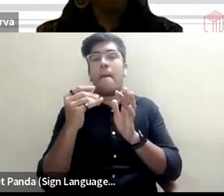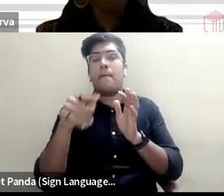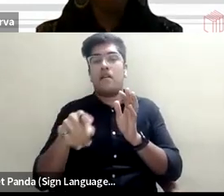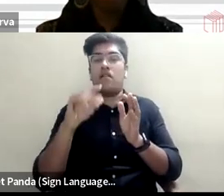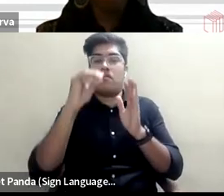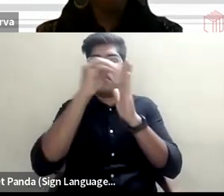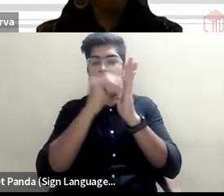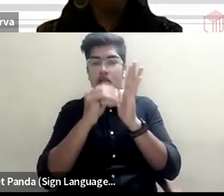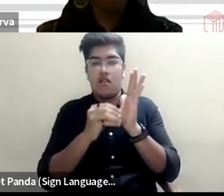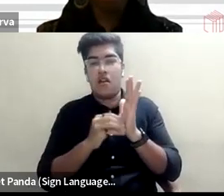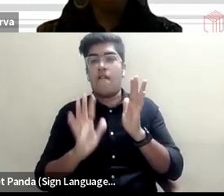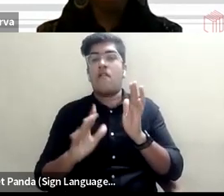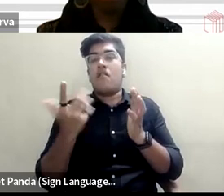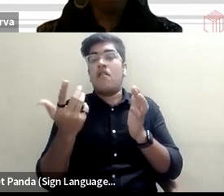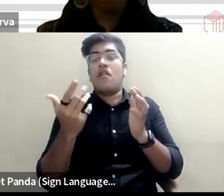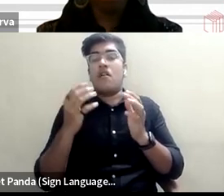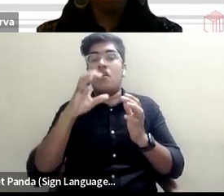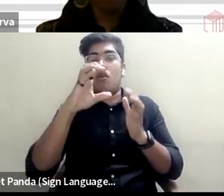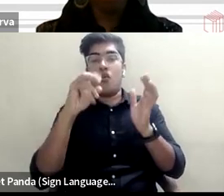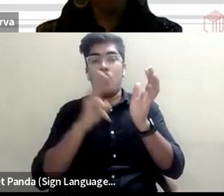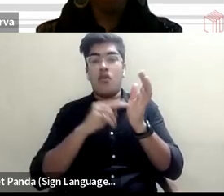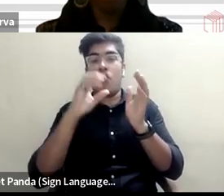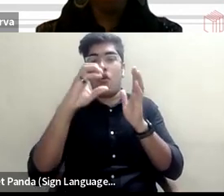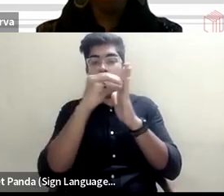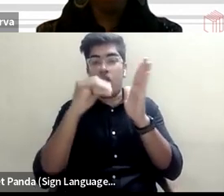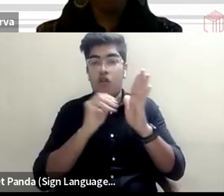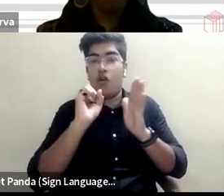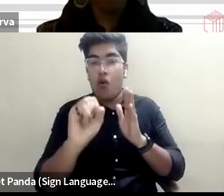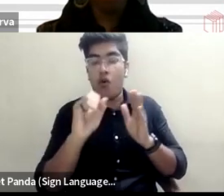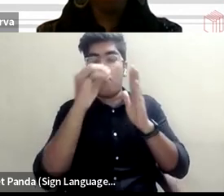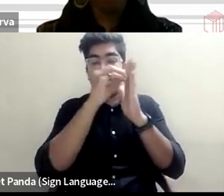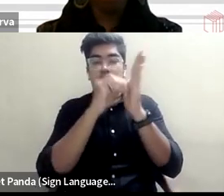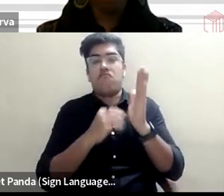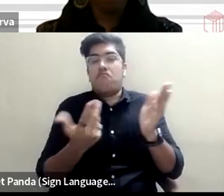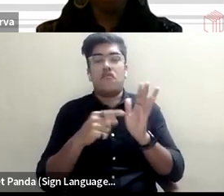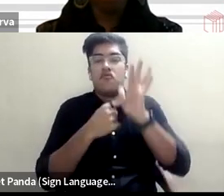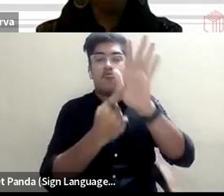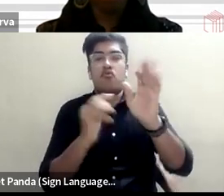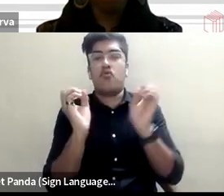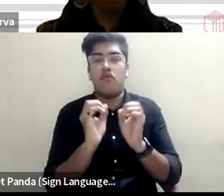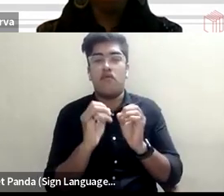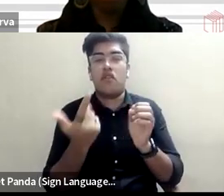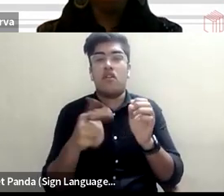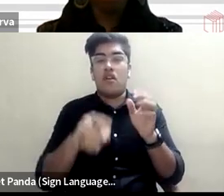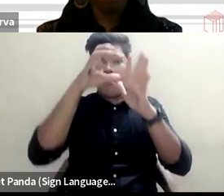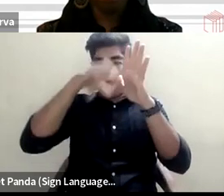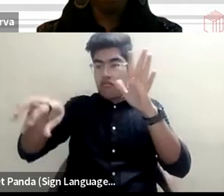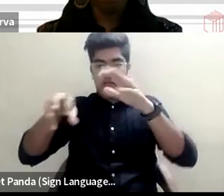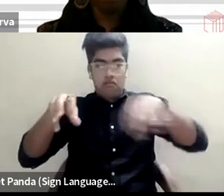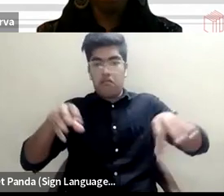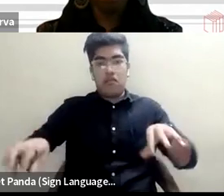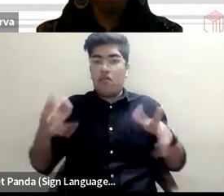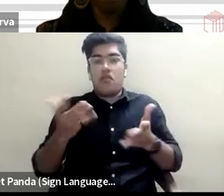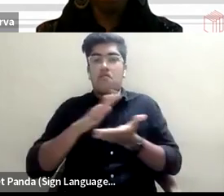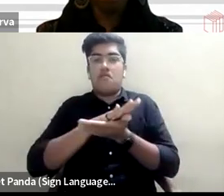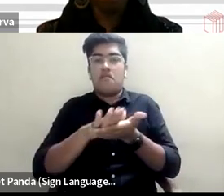also number of Constitution Bench cases. But this is not an itemized list, so one can't really discern what are the list of cases that are pending. So we went to